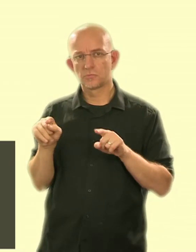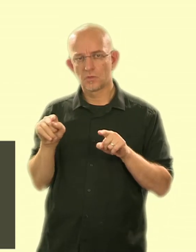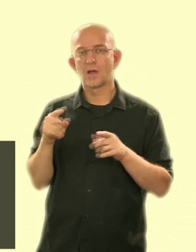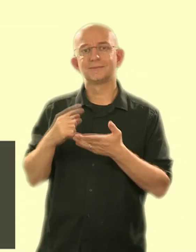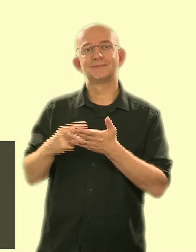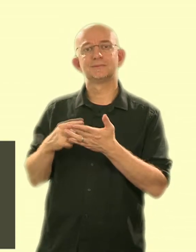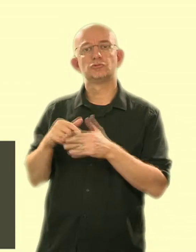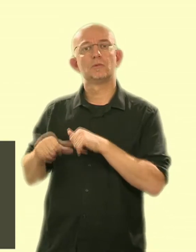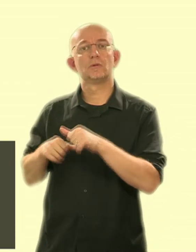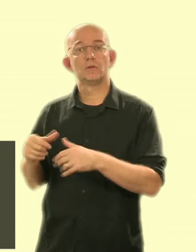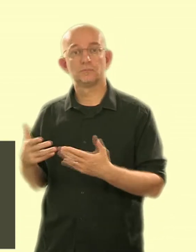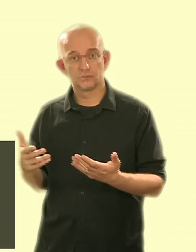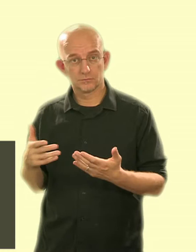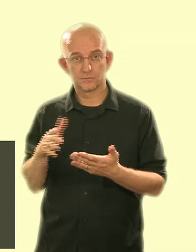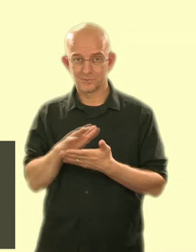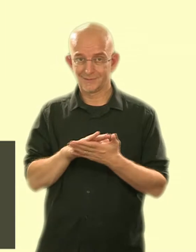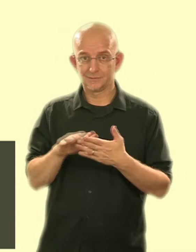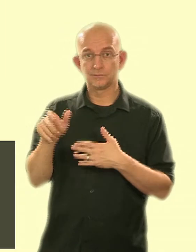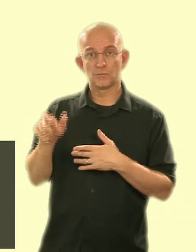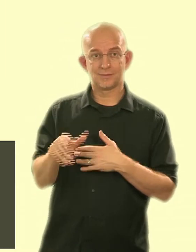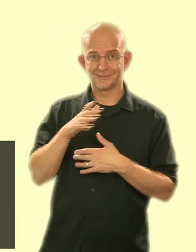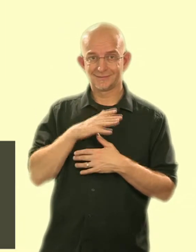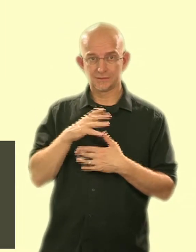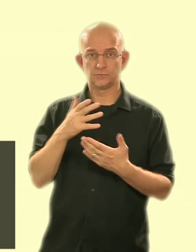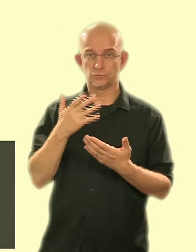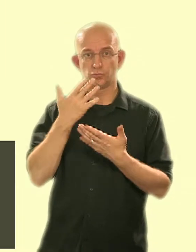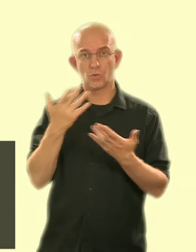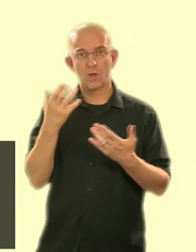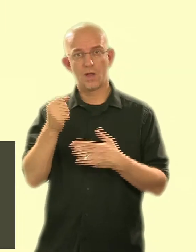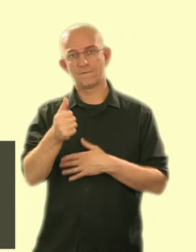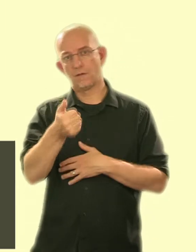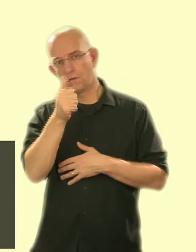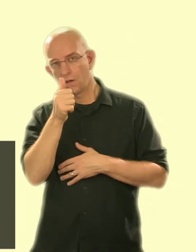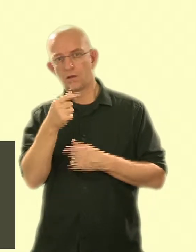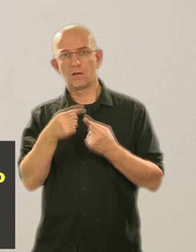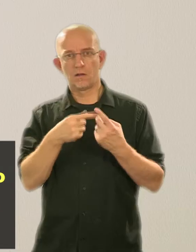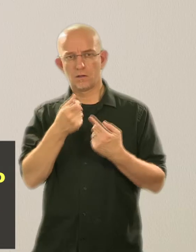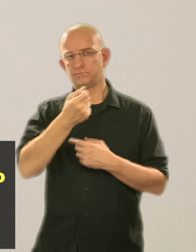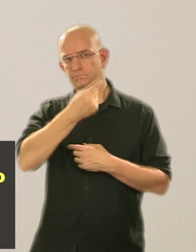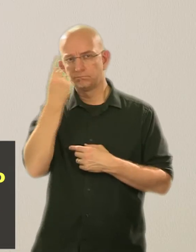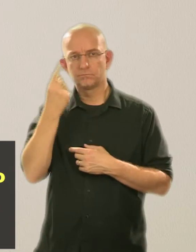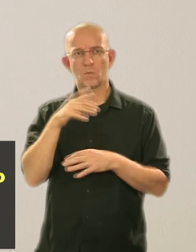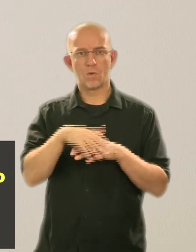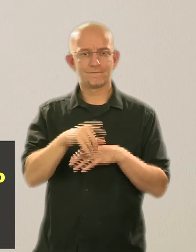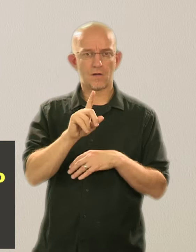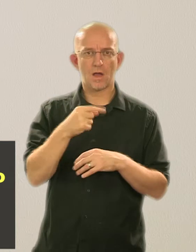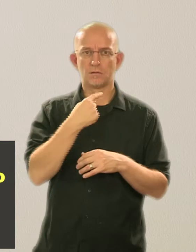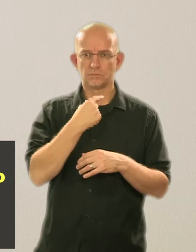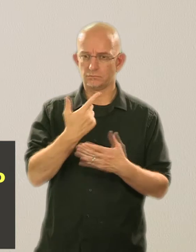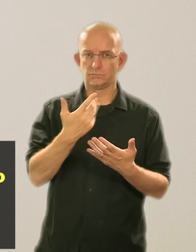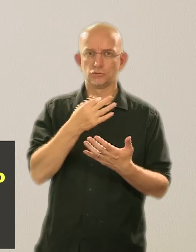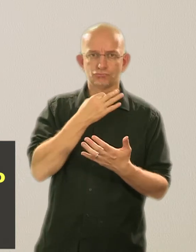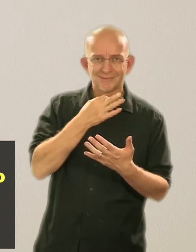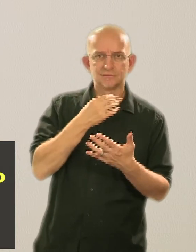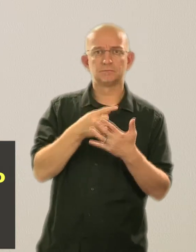Is the person able to weigh up the information as part of their decision-making process? This means that a person